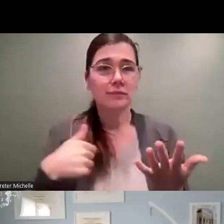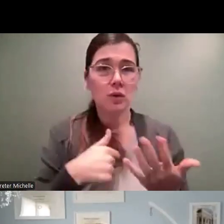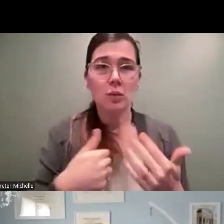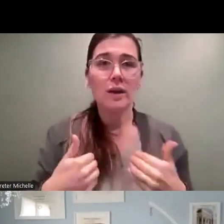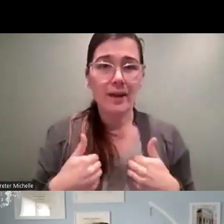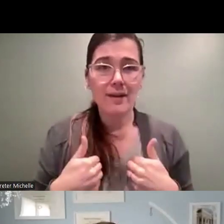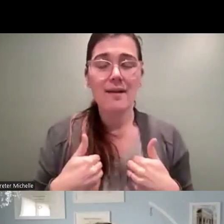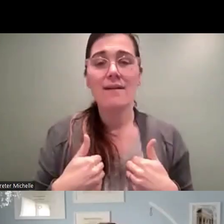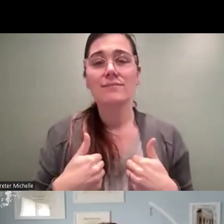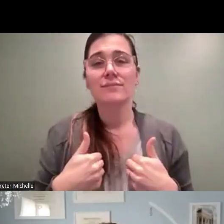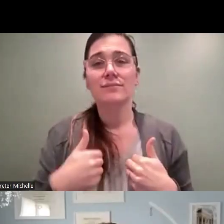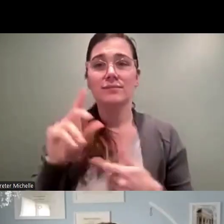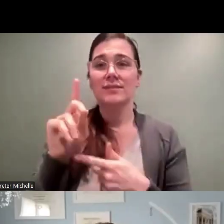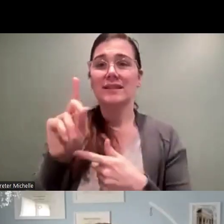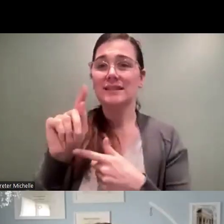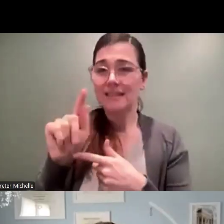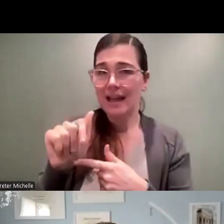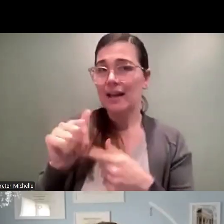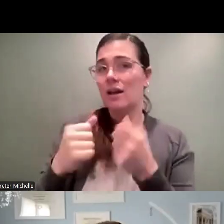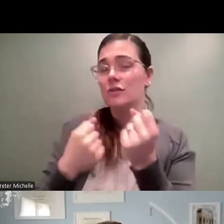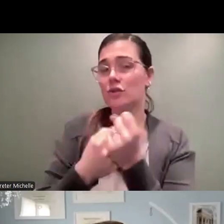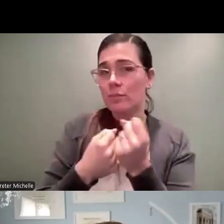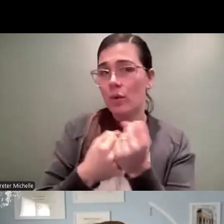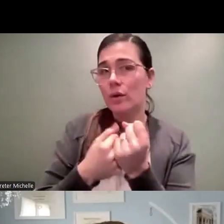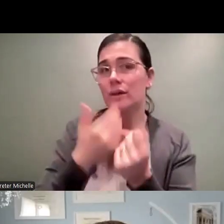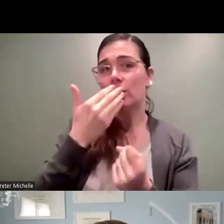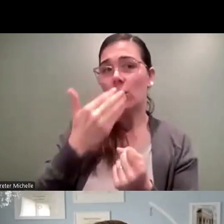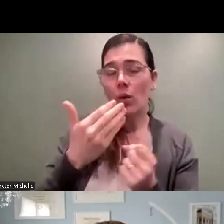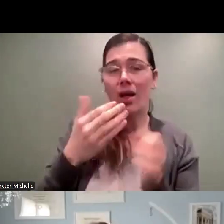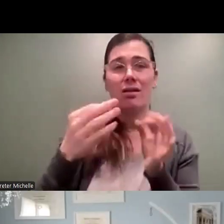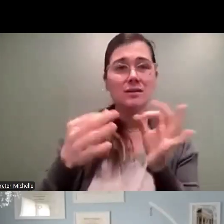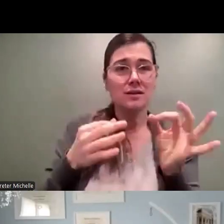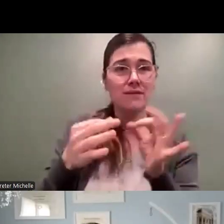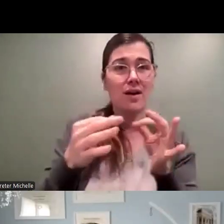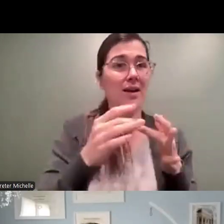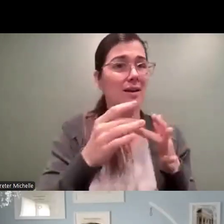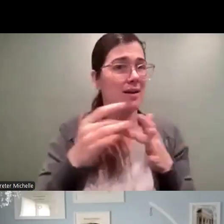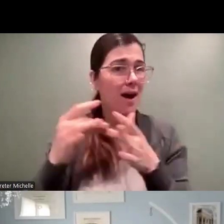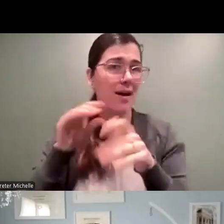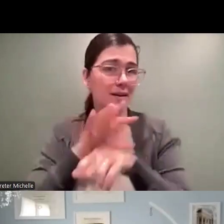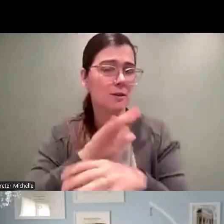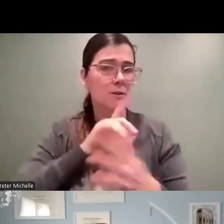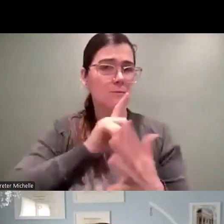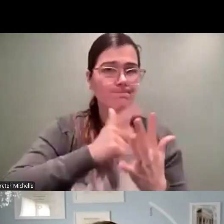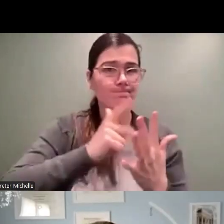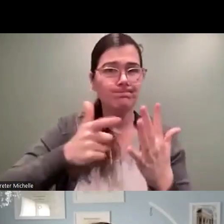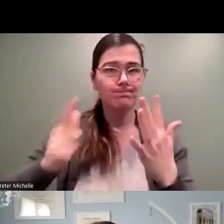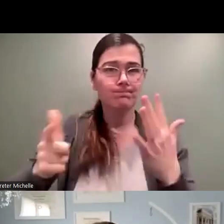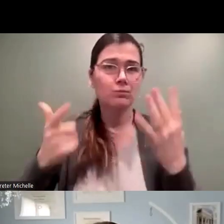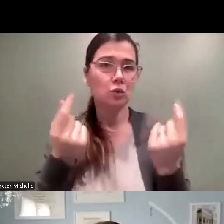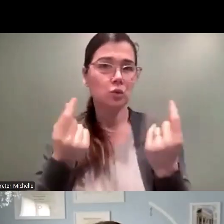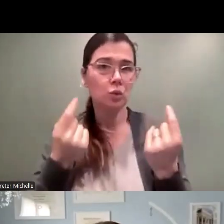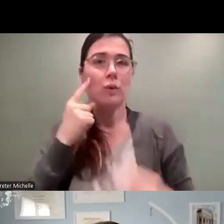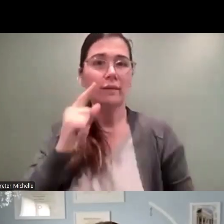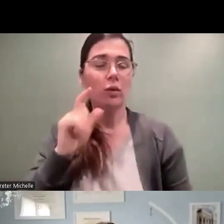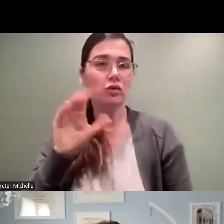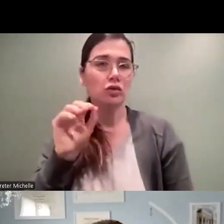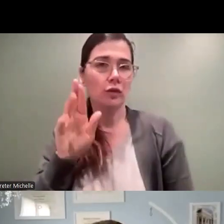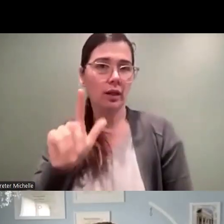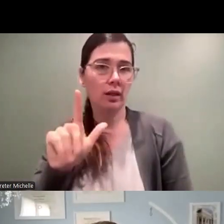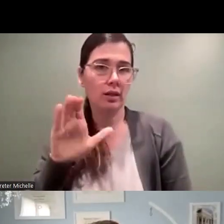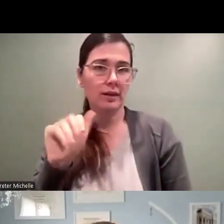really data supported, well-defined guidance for cervical cancer. And the hope is